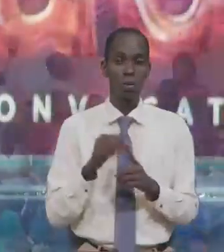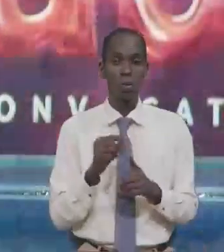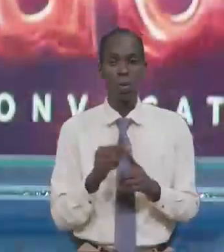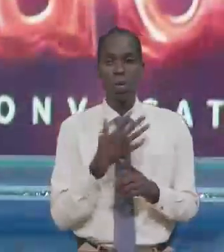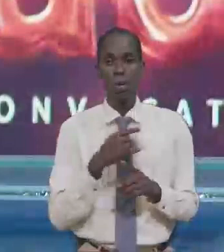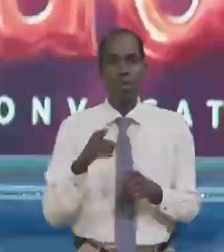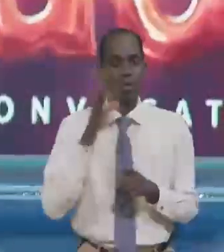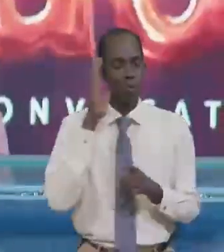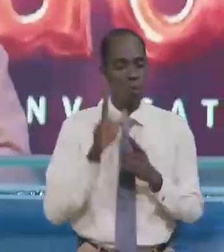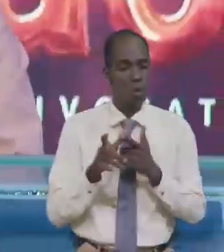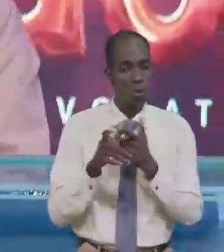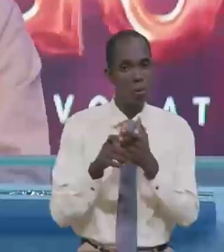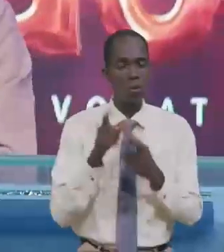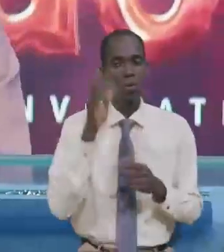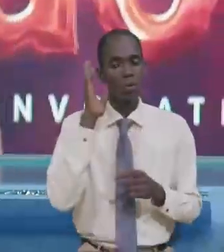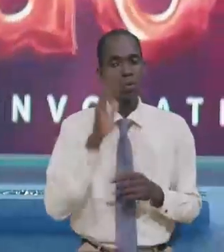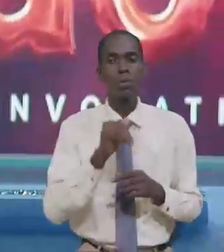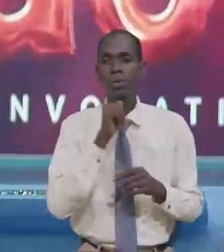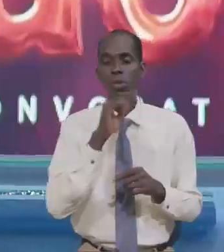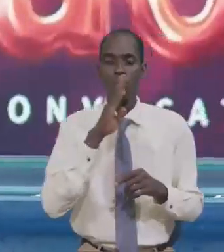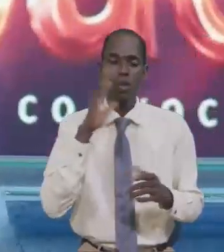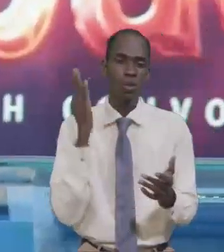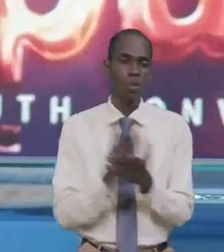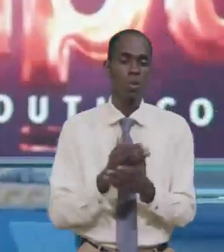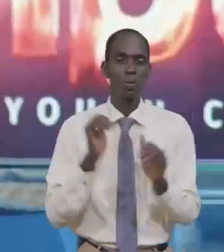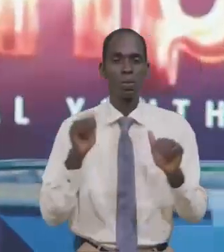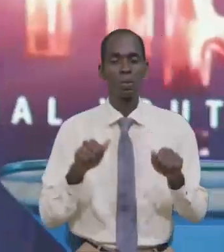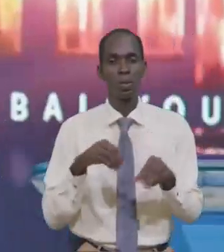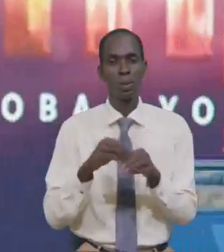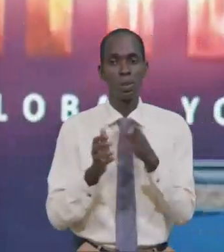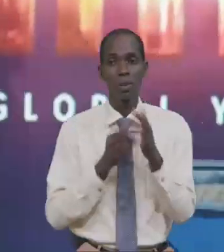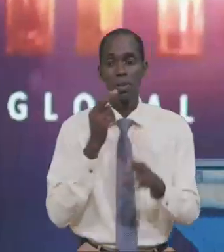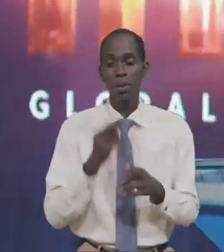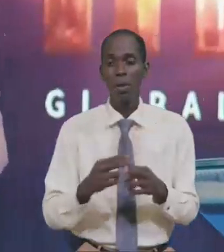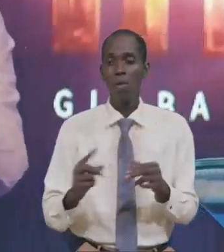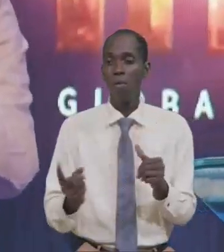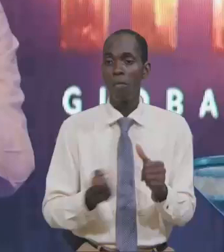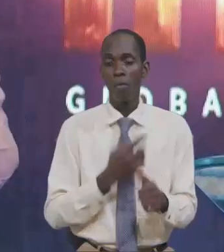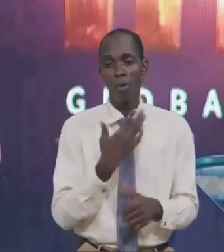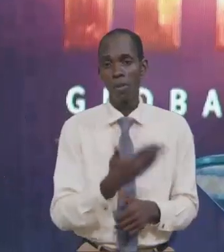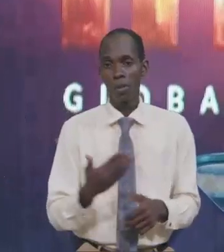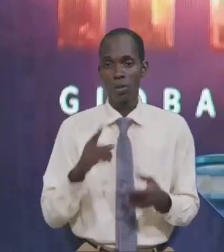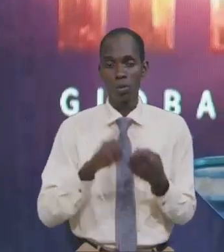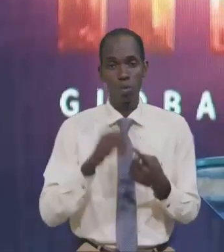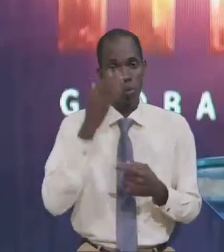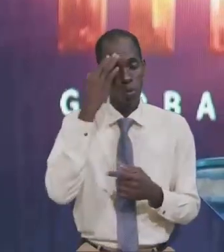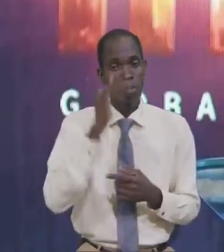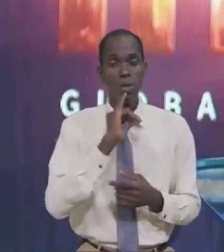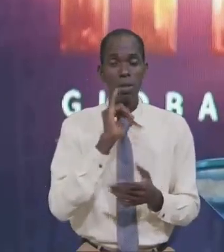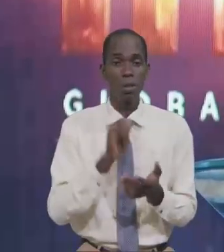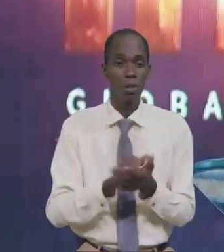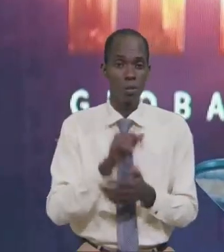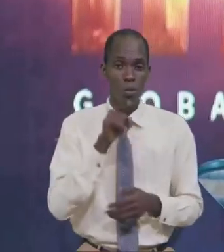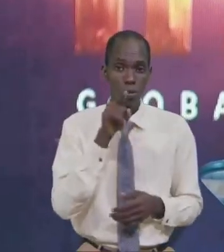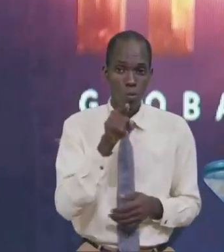is you have the chance and the calling to to run,